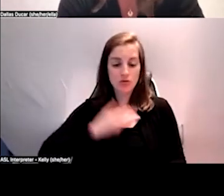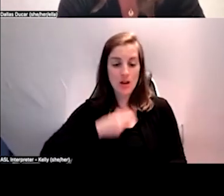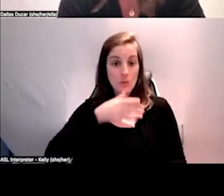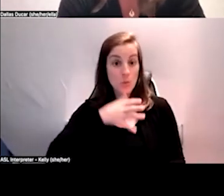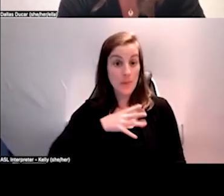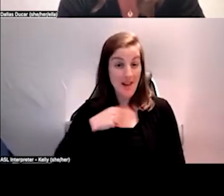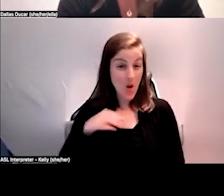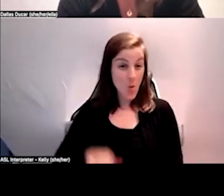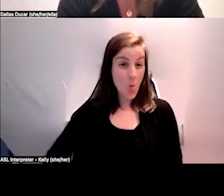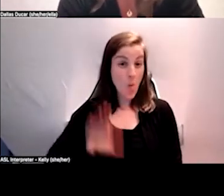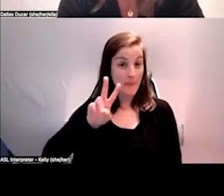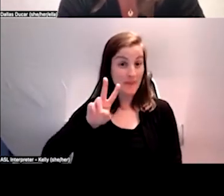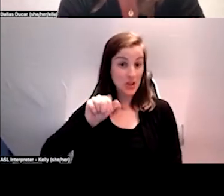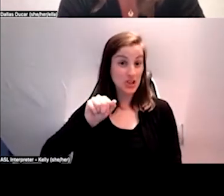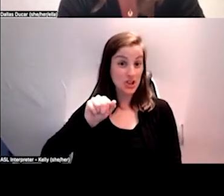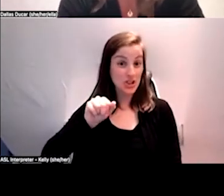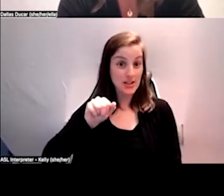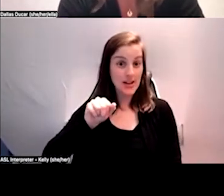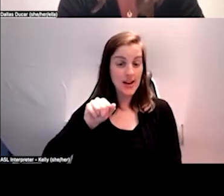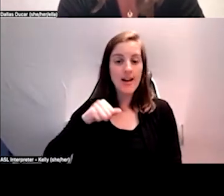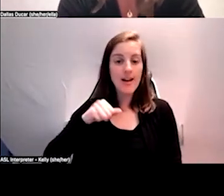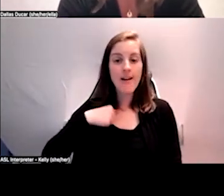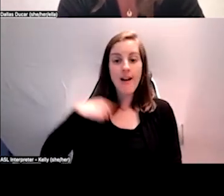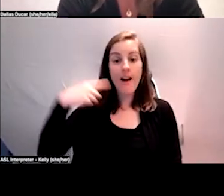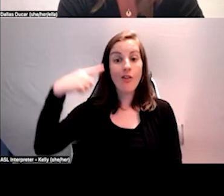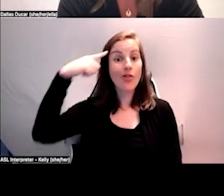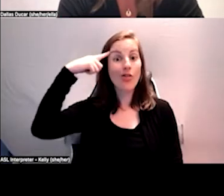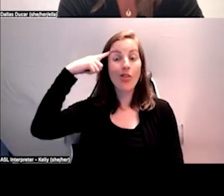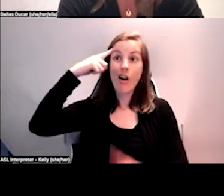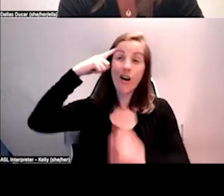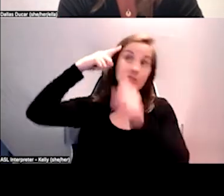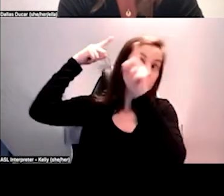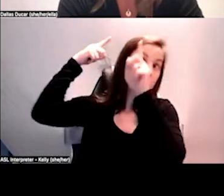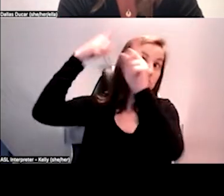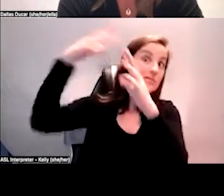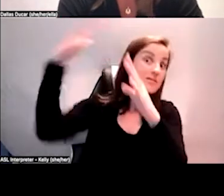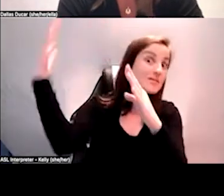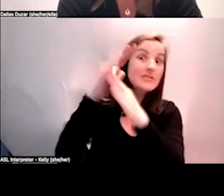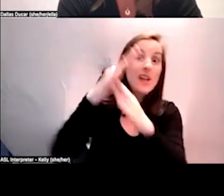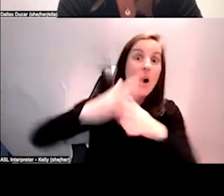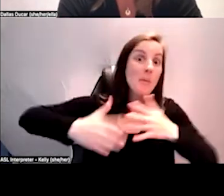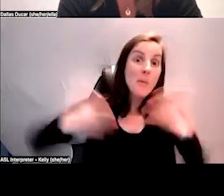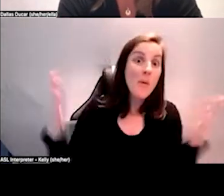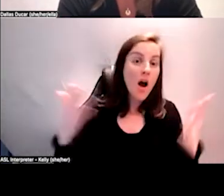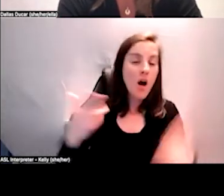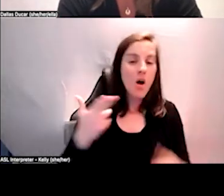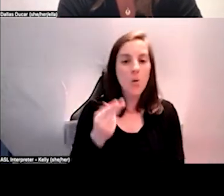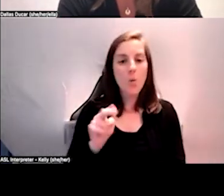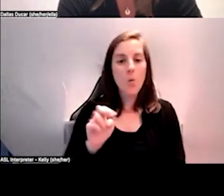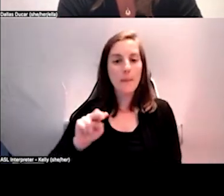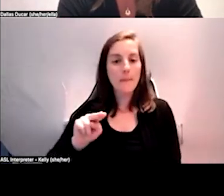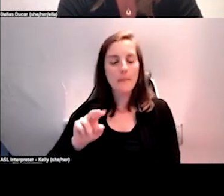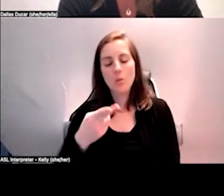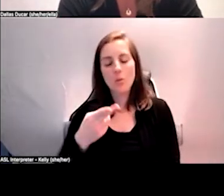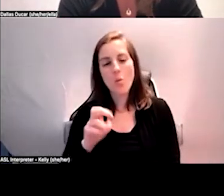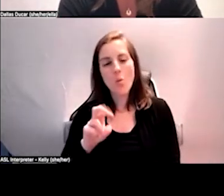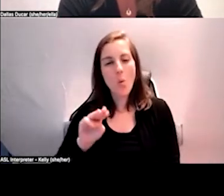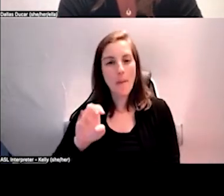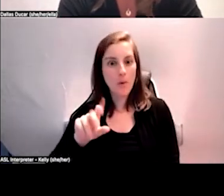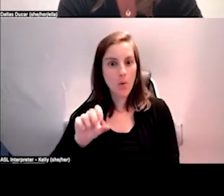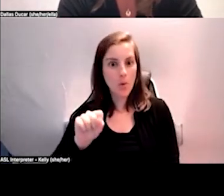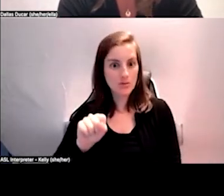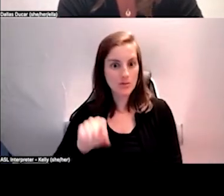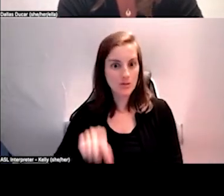Virginia, I thought the ceiling was just getting hormones. I thought that was the best thing ever until I realized how much better healthcare